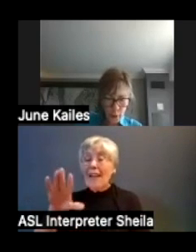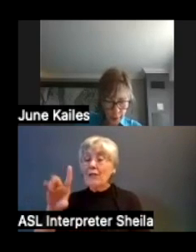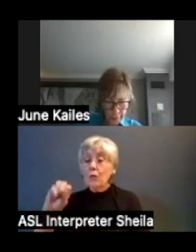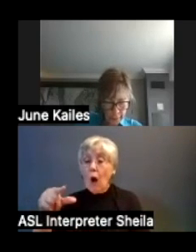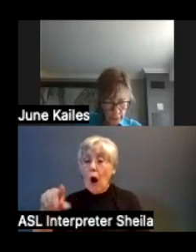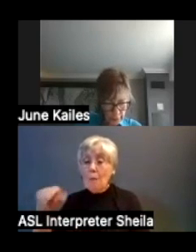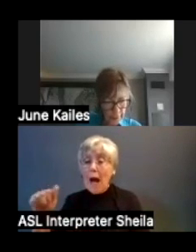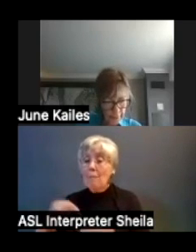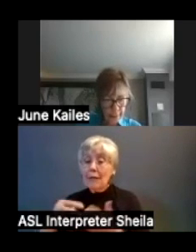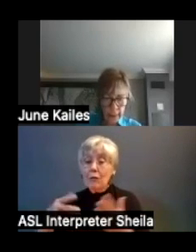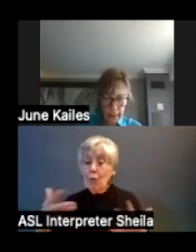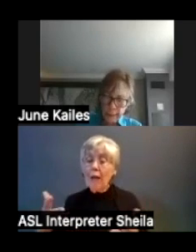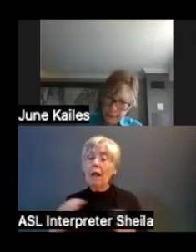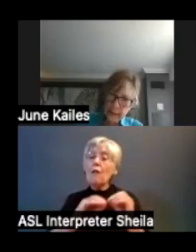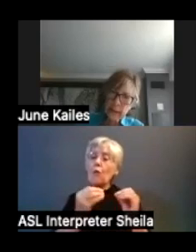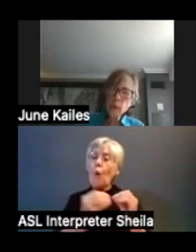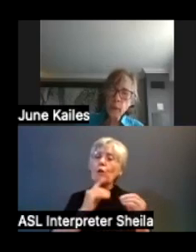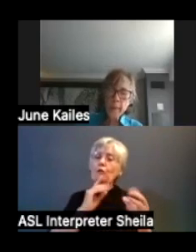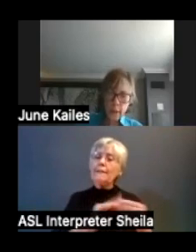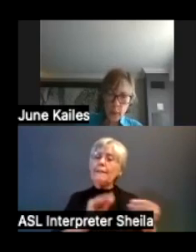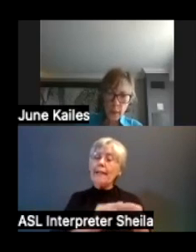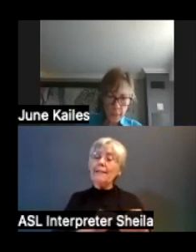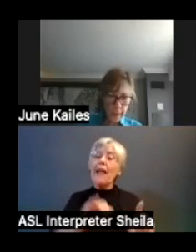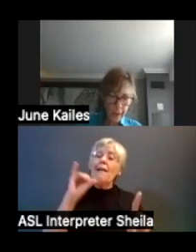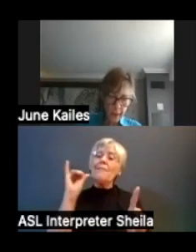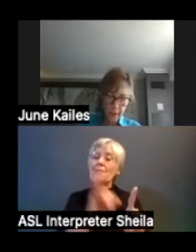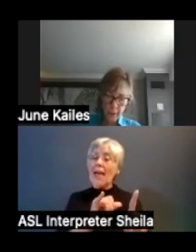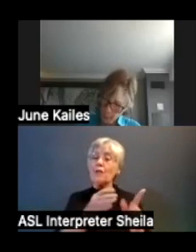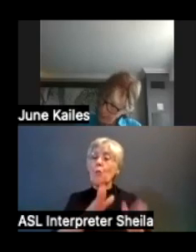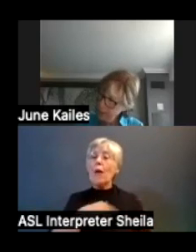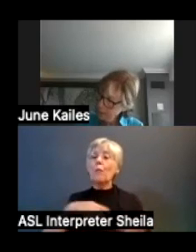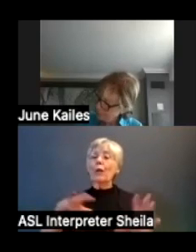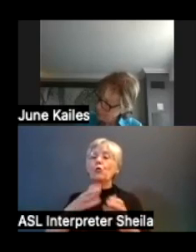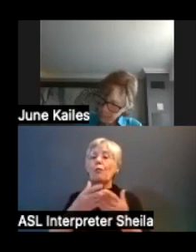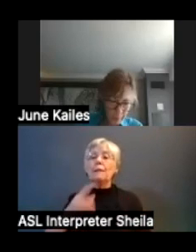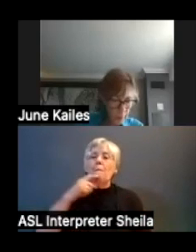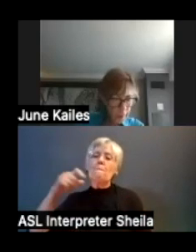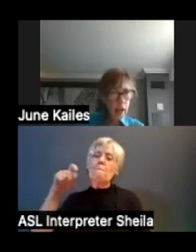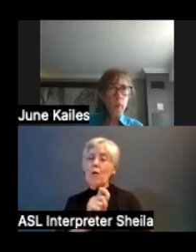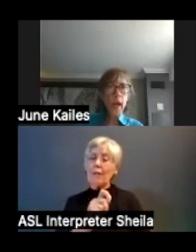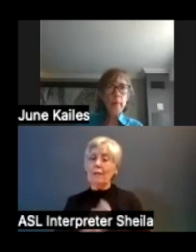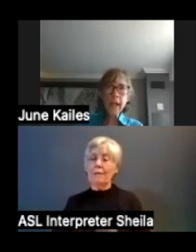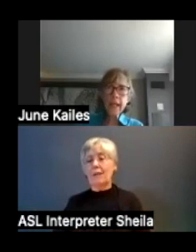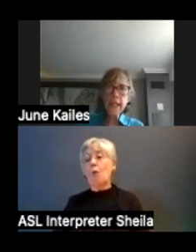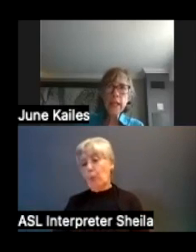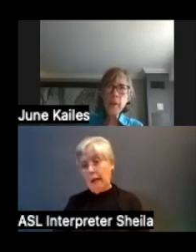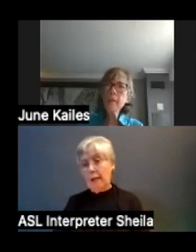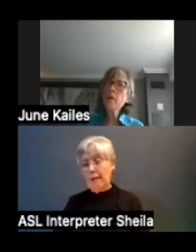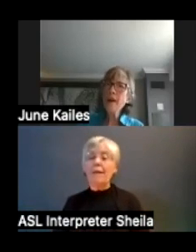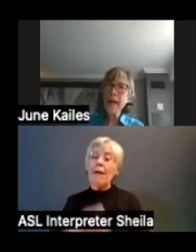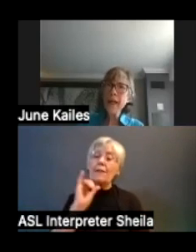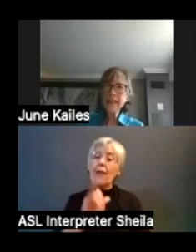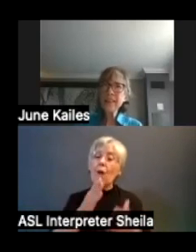an organization says, this is the way we do it, period. Well, that way may need to